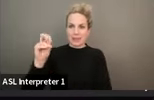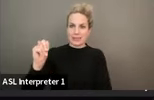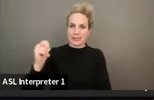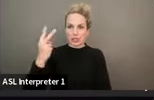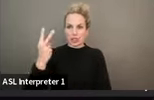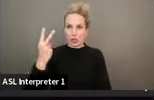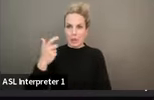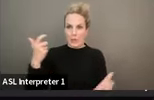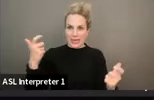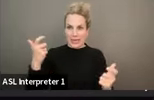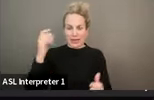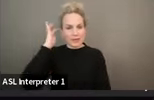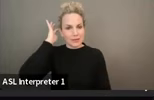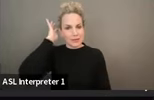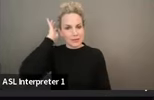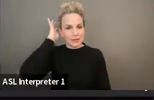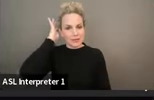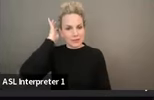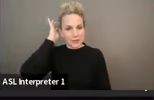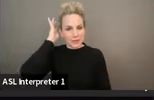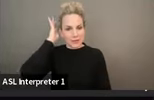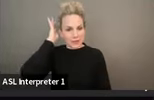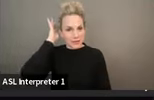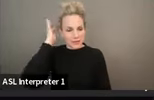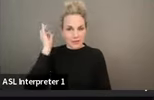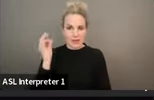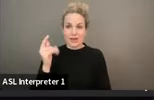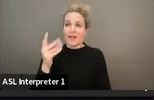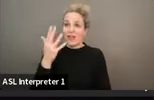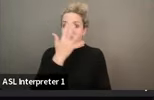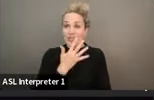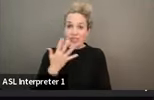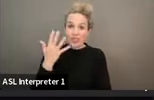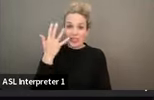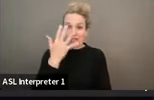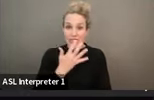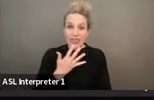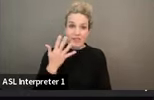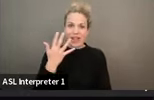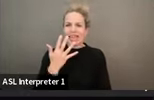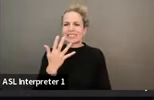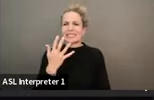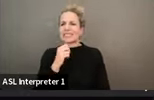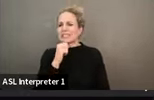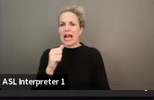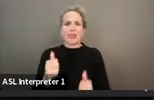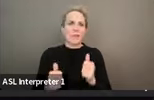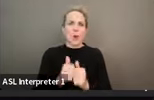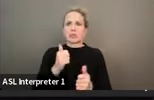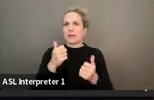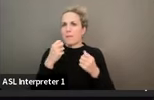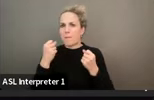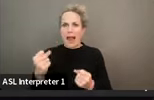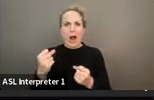right? The face of this is not its most powerful feature. The